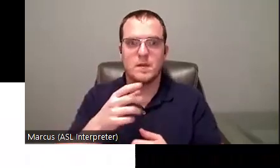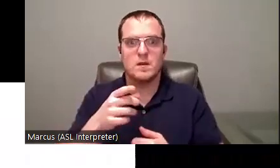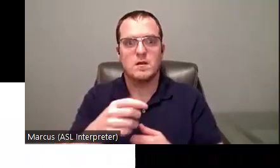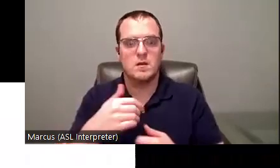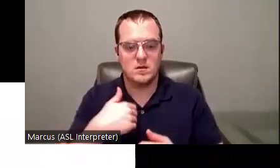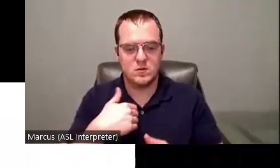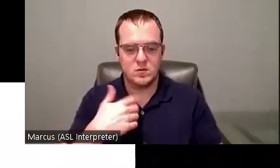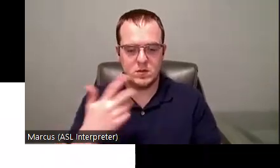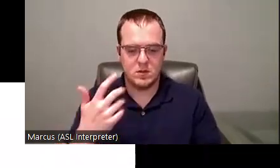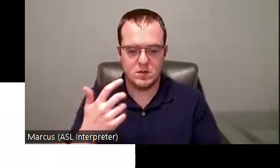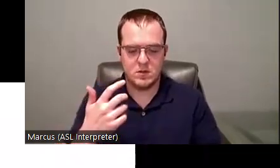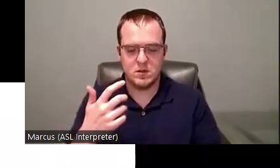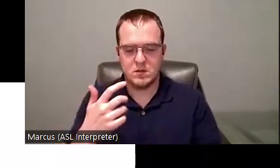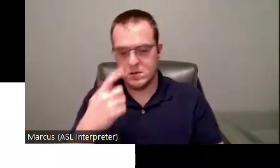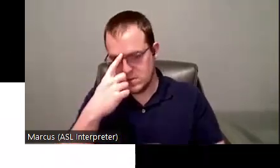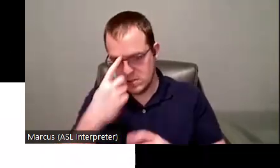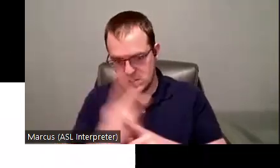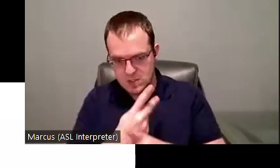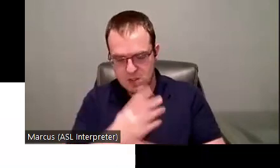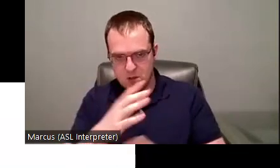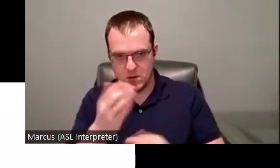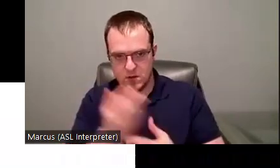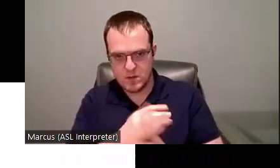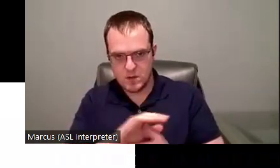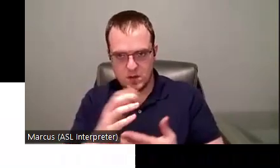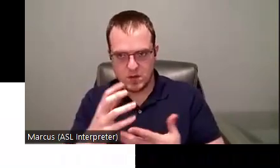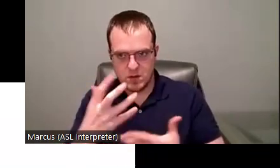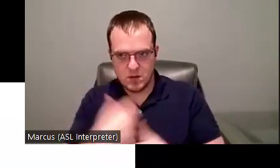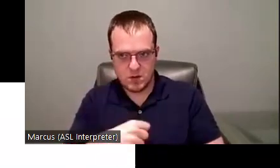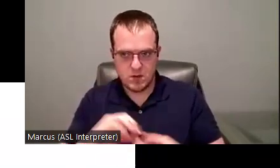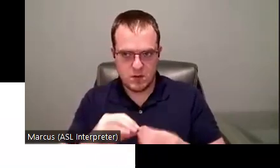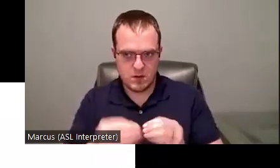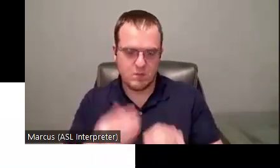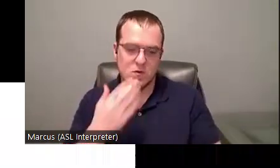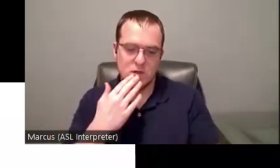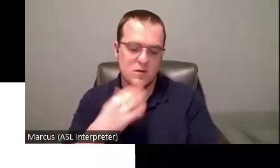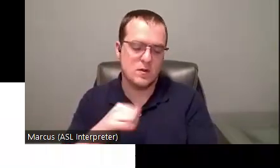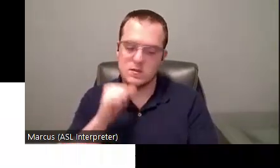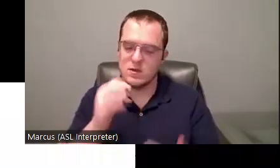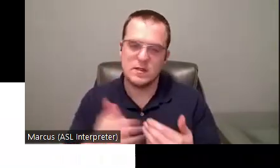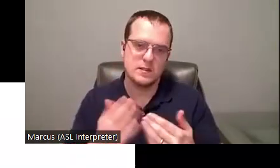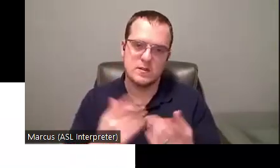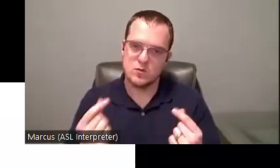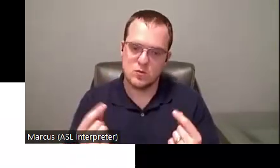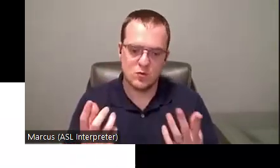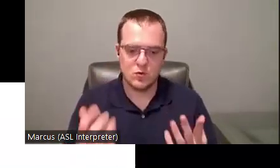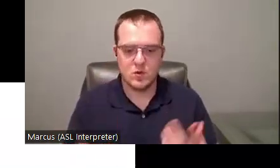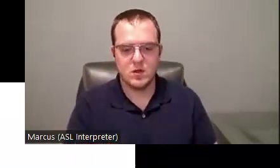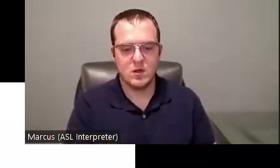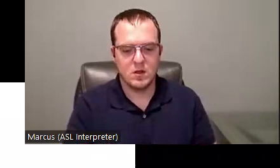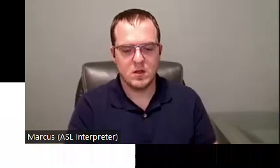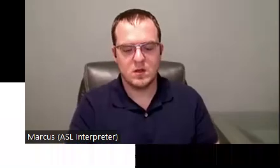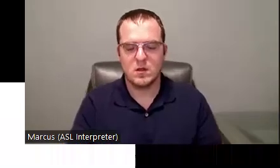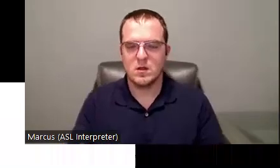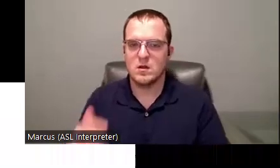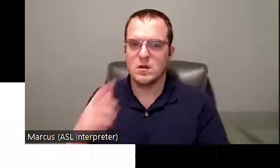sort of scrape all of their files in order to get you the numbers to pull this together. So that's never an easy task, and Tanika and all the